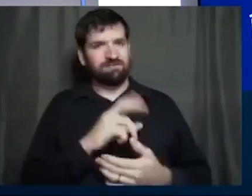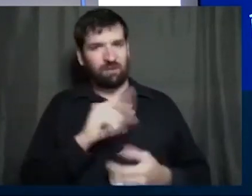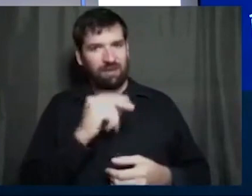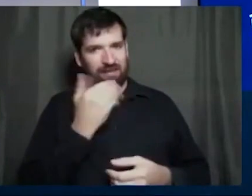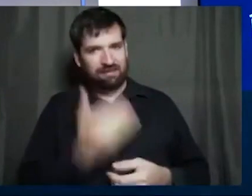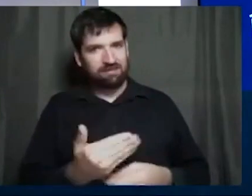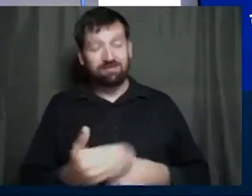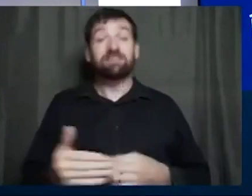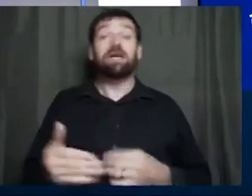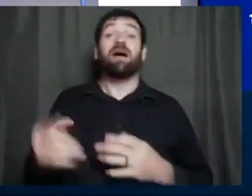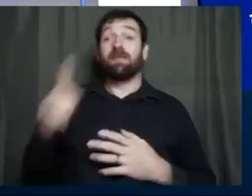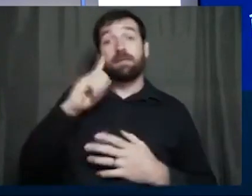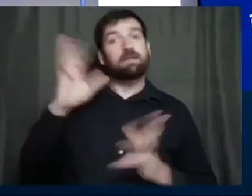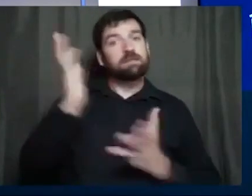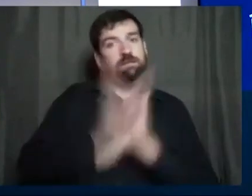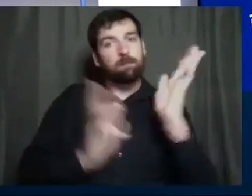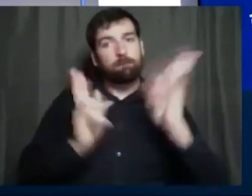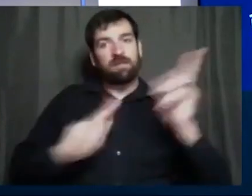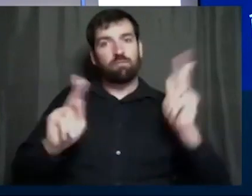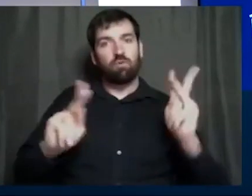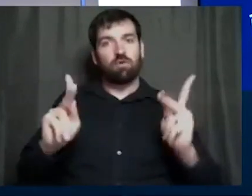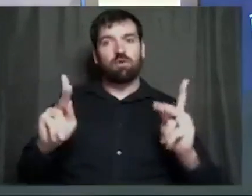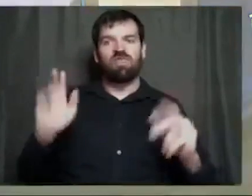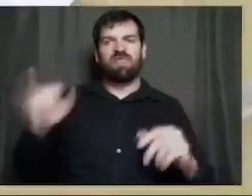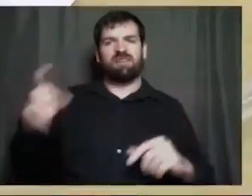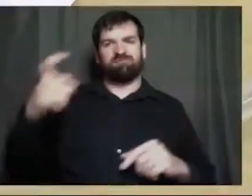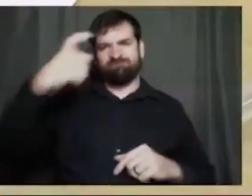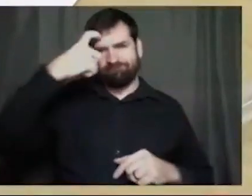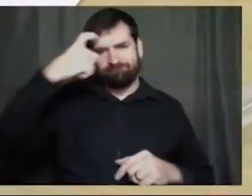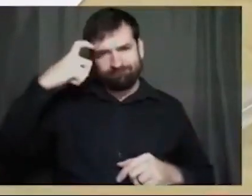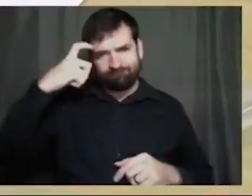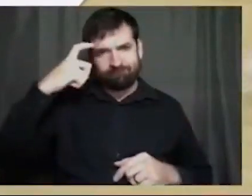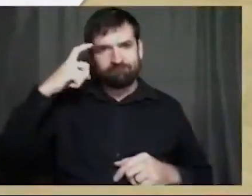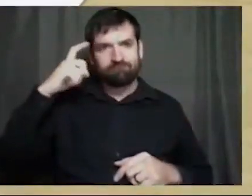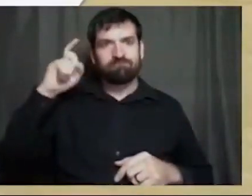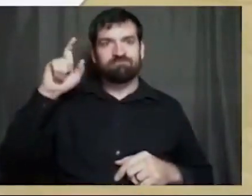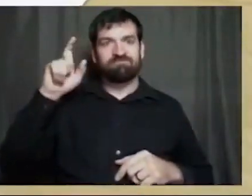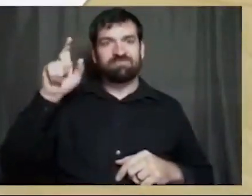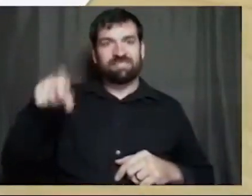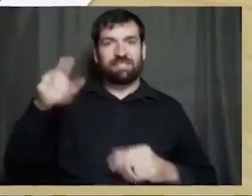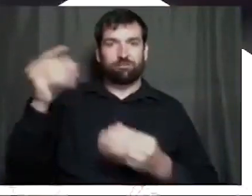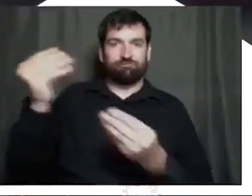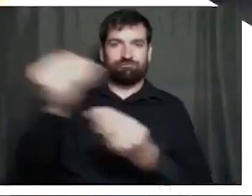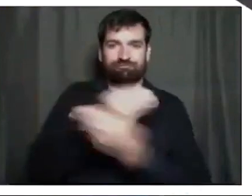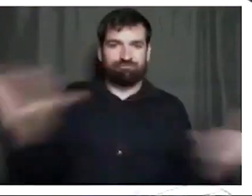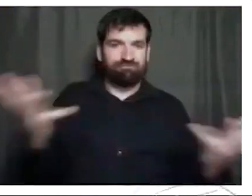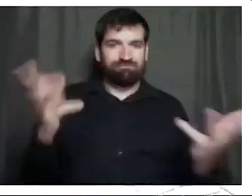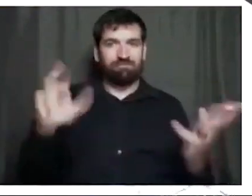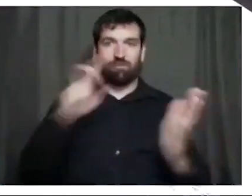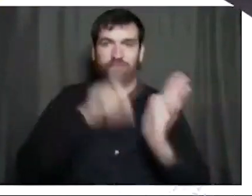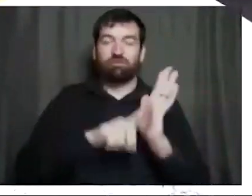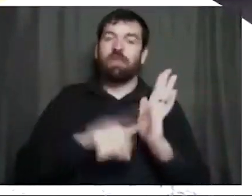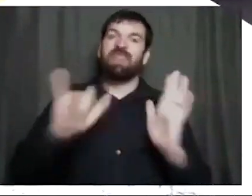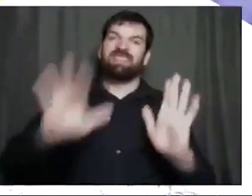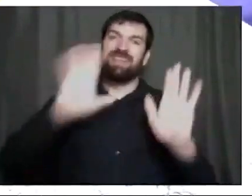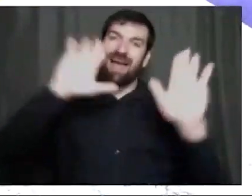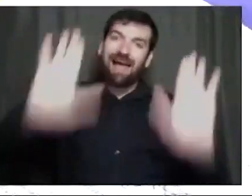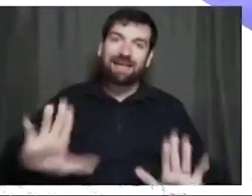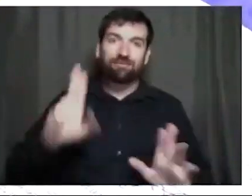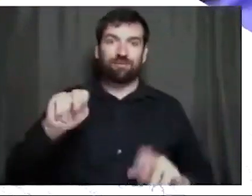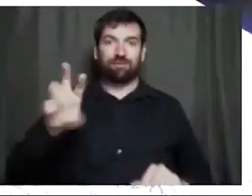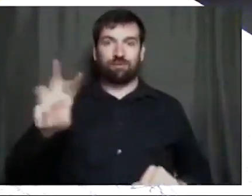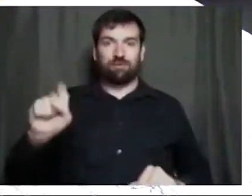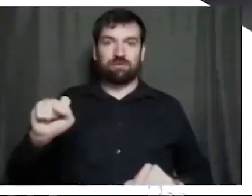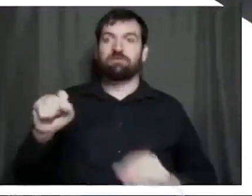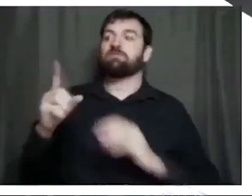are some people who just have that stuck in their head and just have to be, have to hear that research. So that is such excellent news. I do have one last question because I